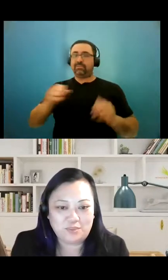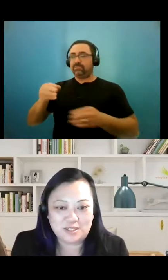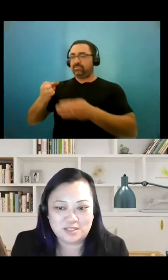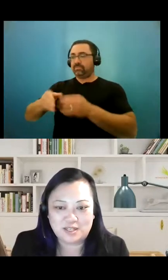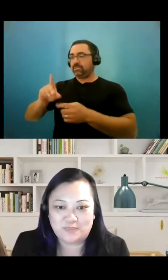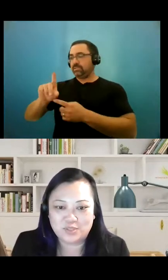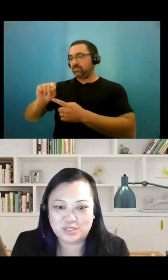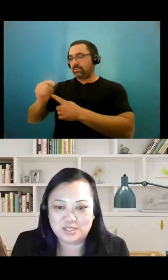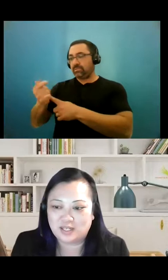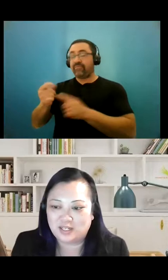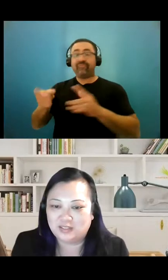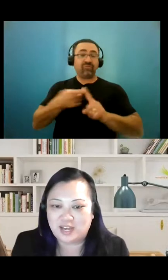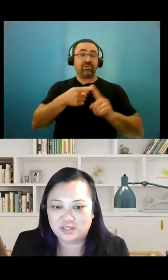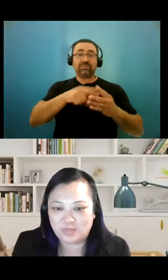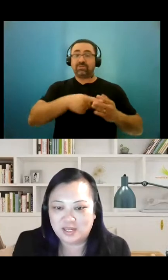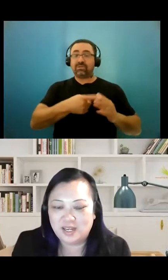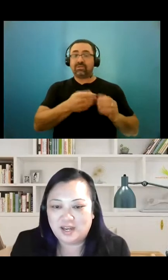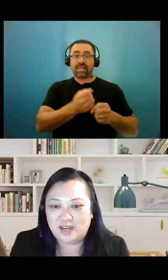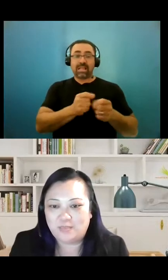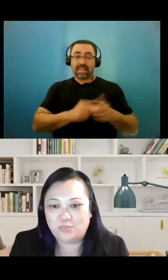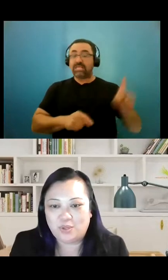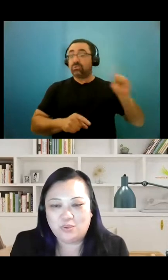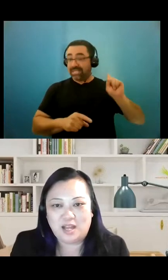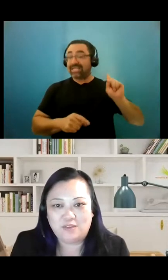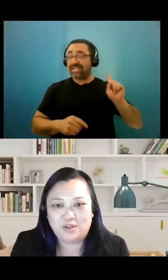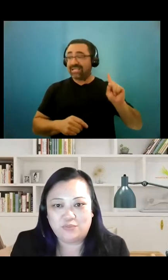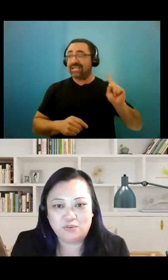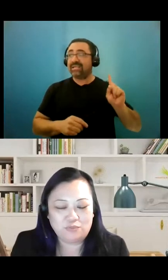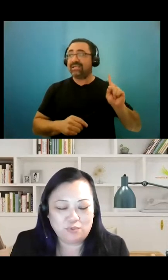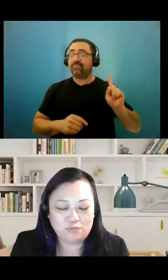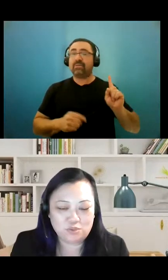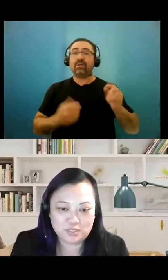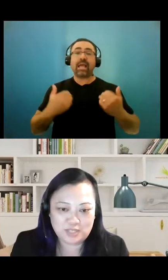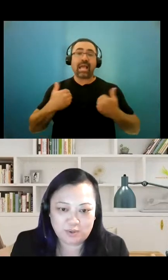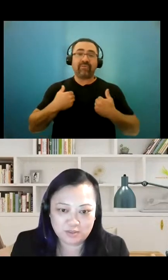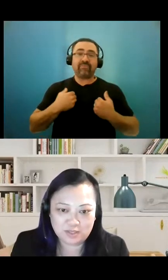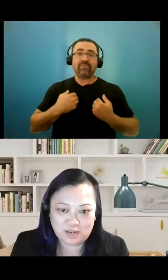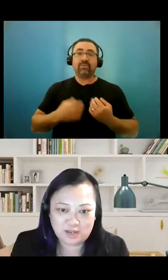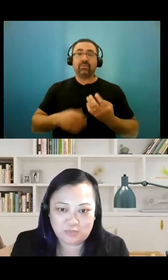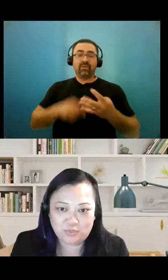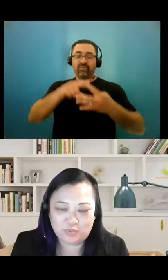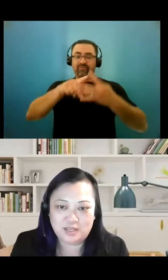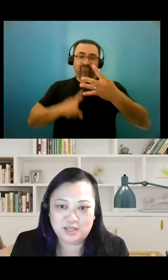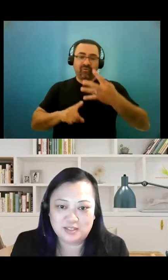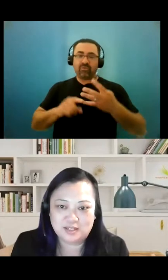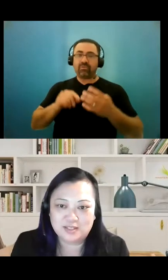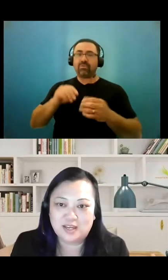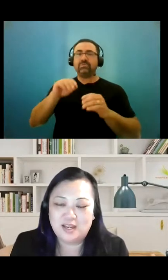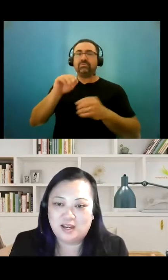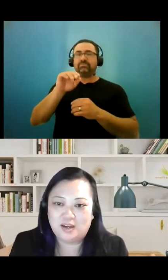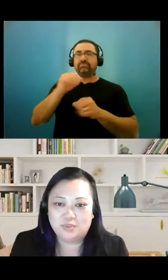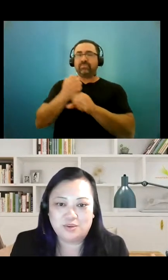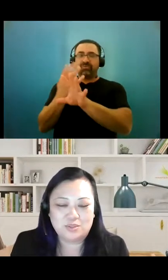kickoff was just last week, but we will have four virtual town halls that we will be